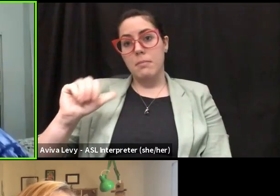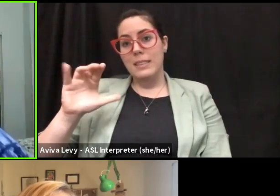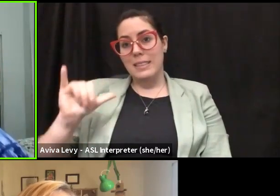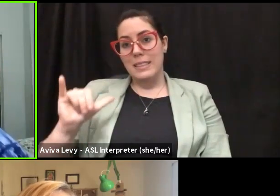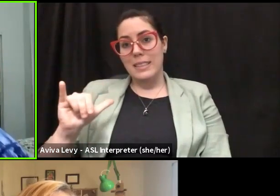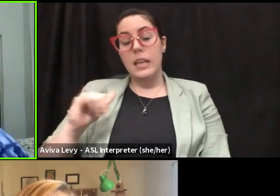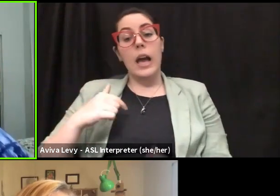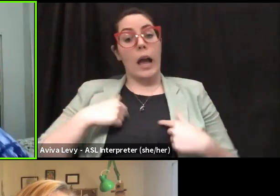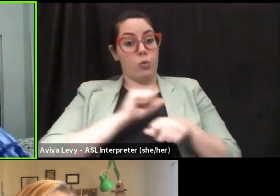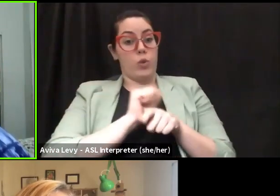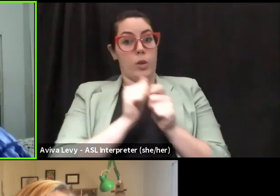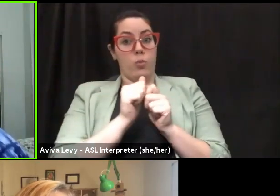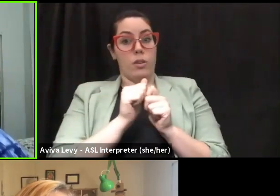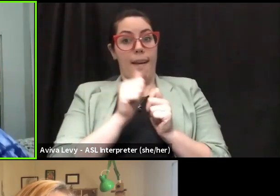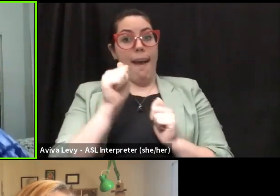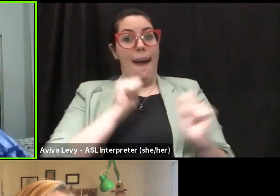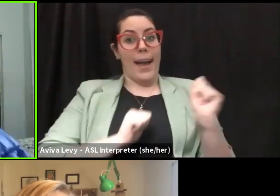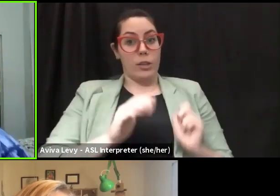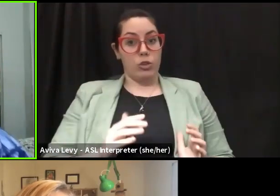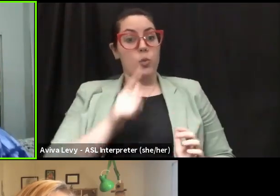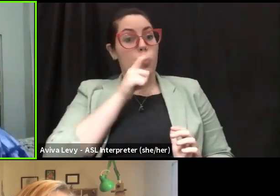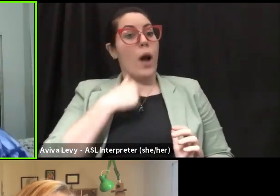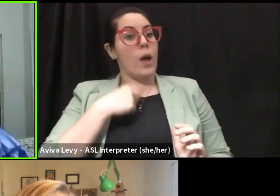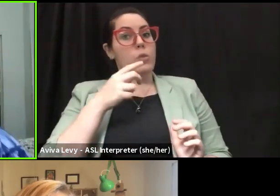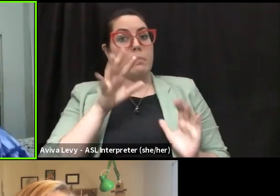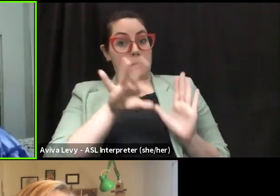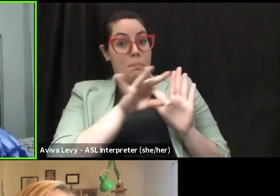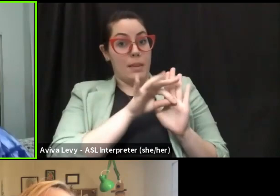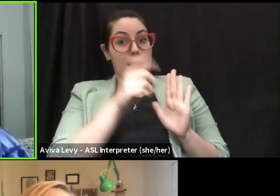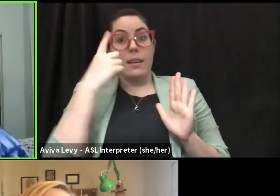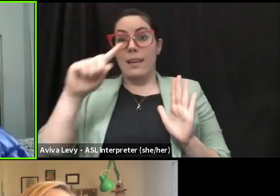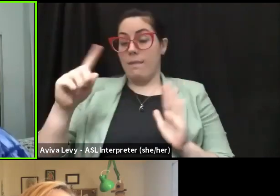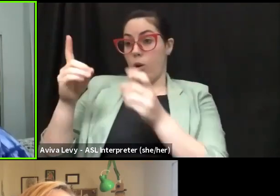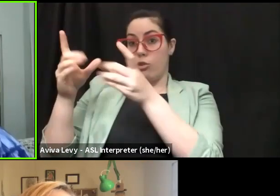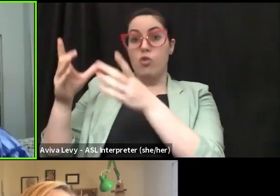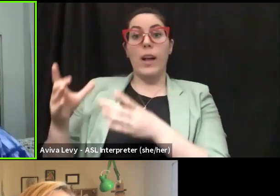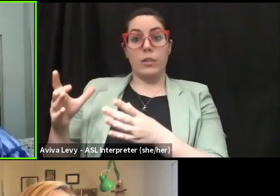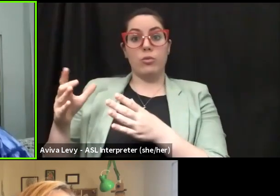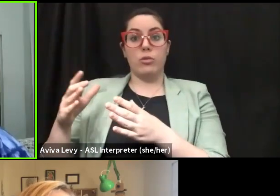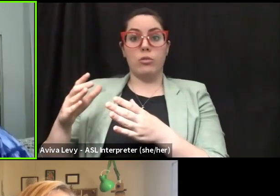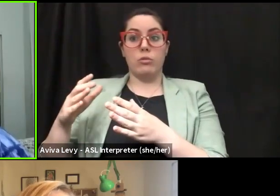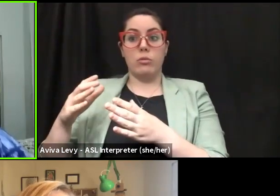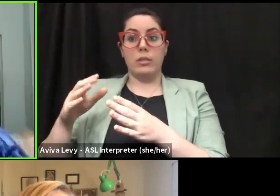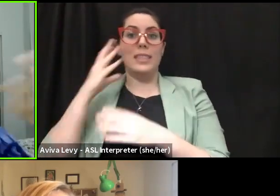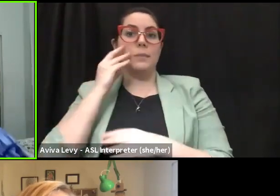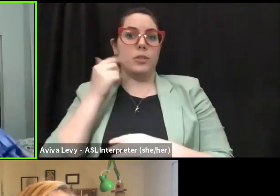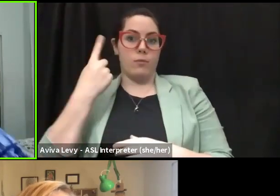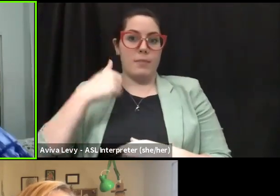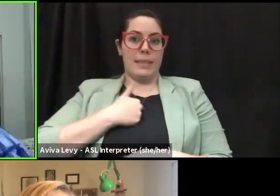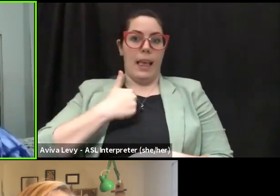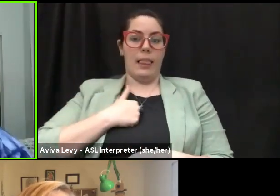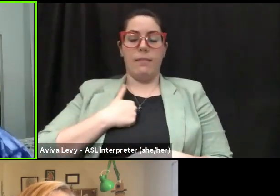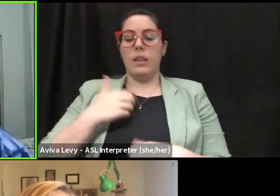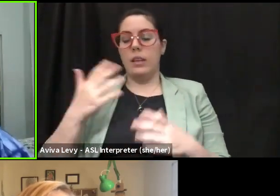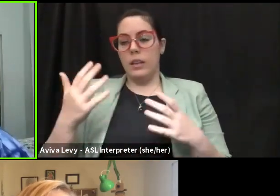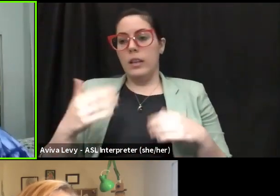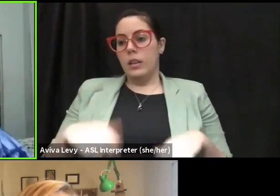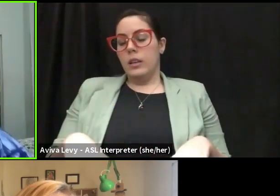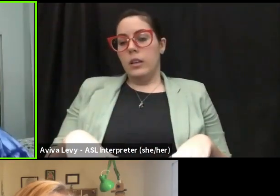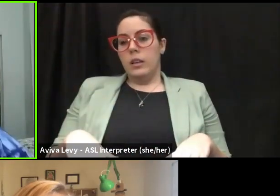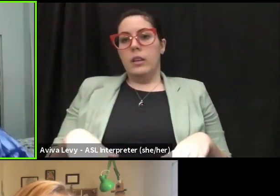would cast for directing experiences that I was having while